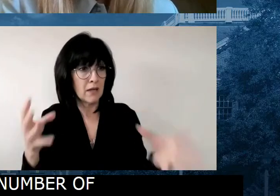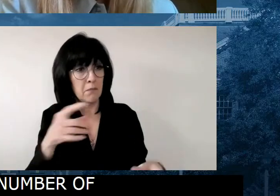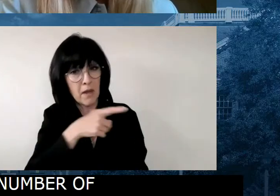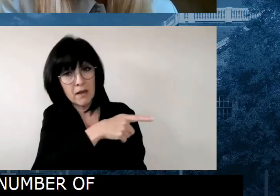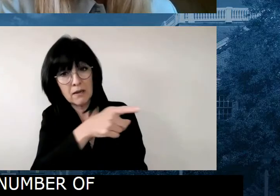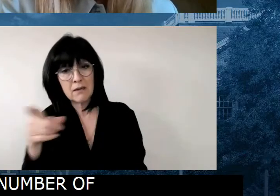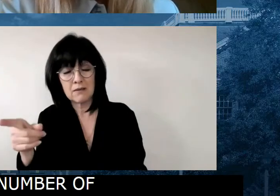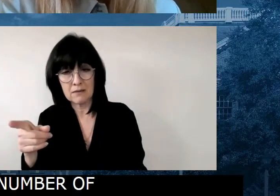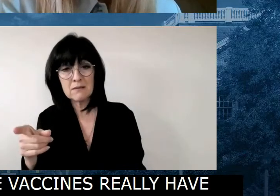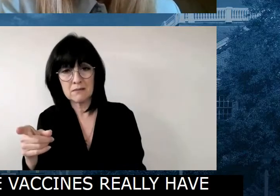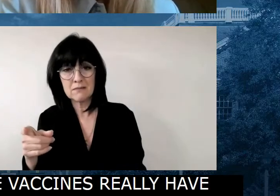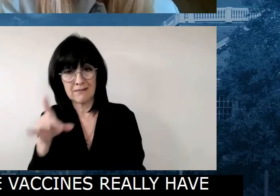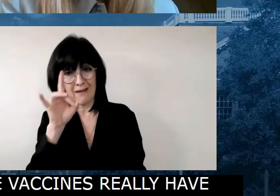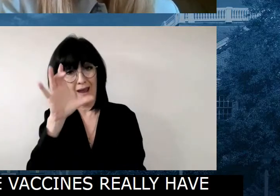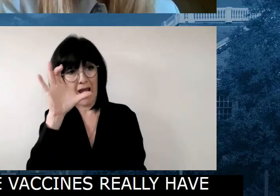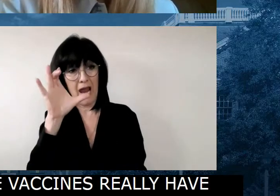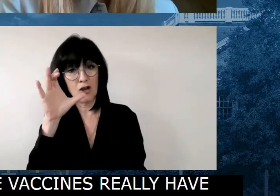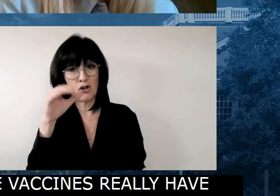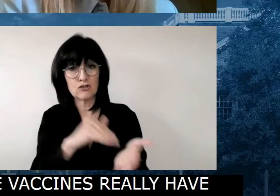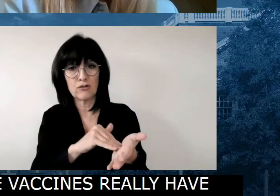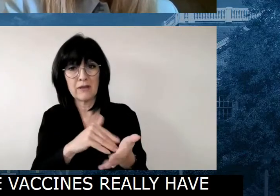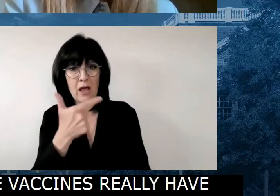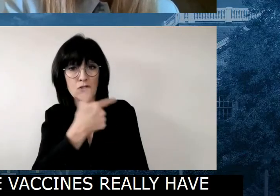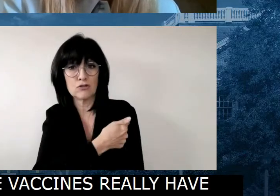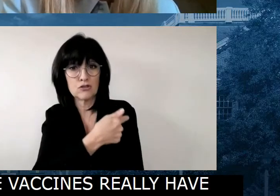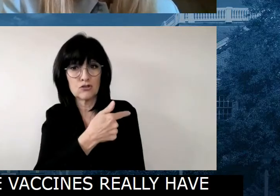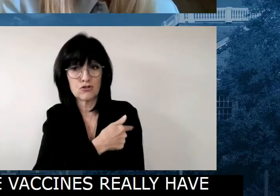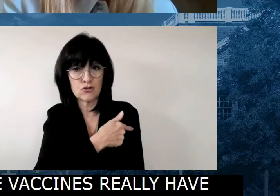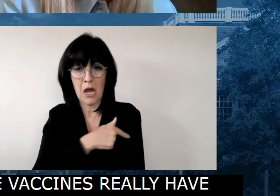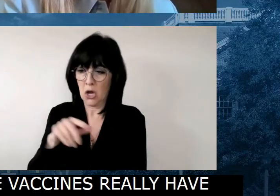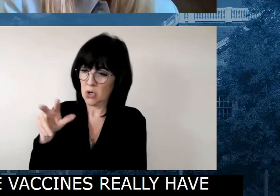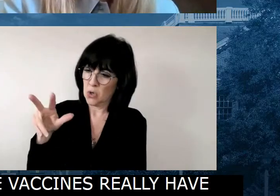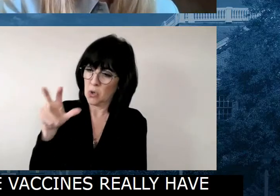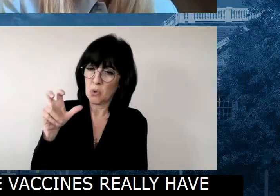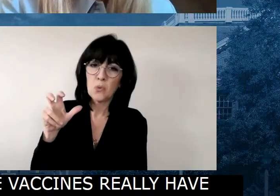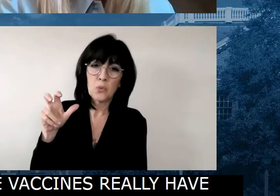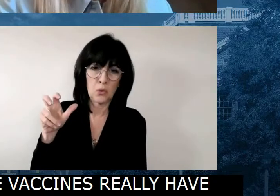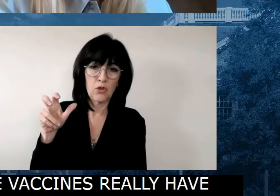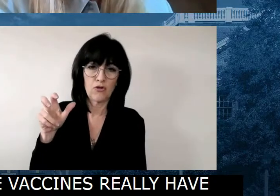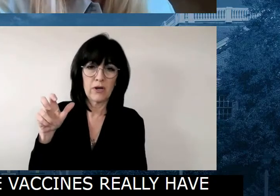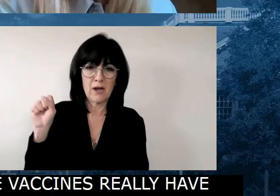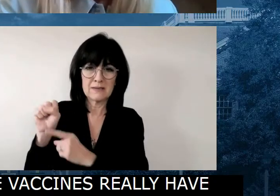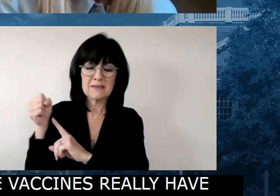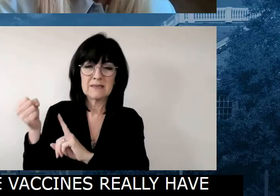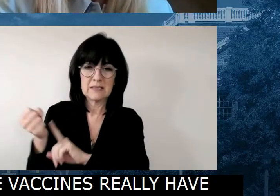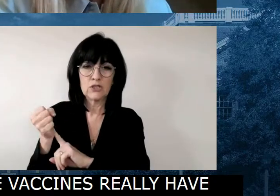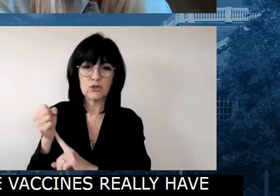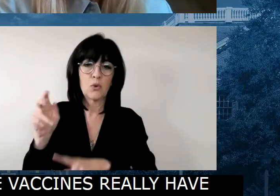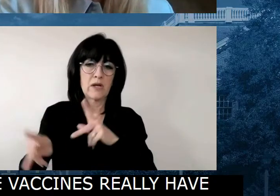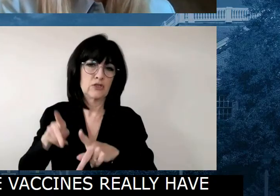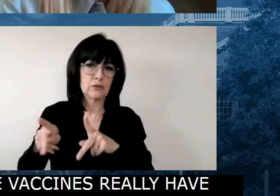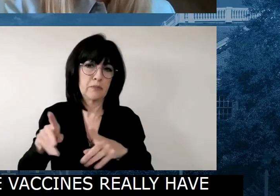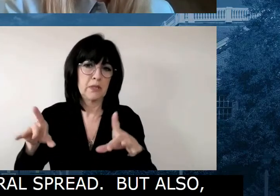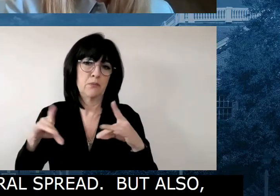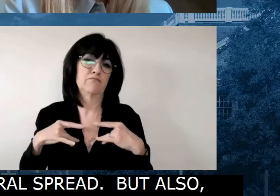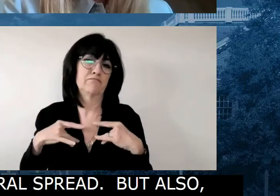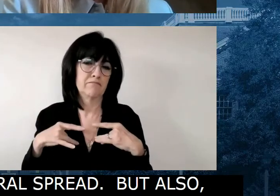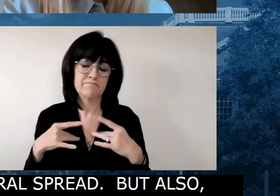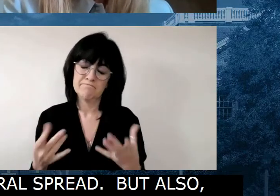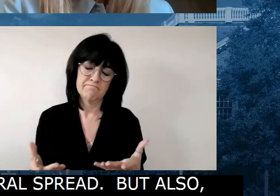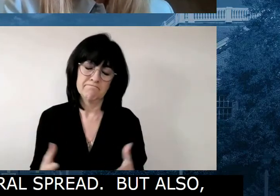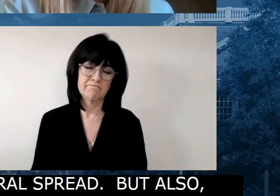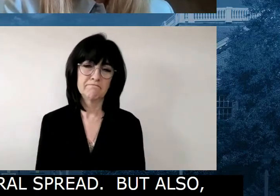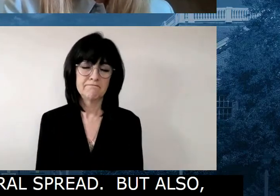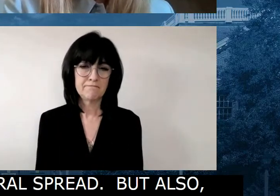effective in preventing viral spread, but also certainly hospitalizations and death.